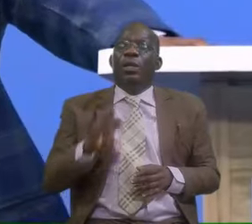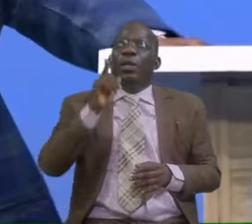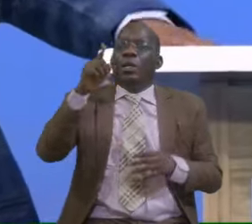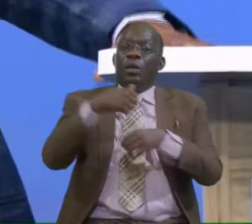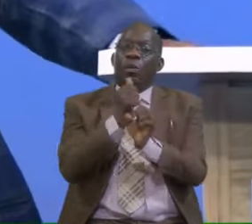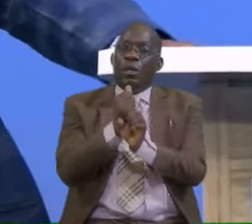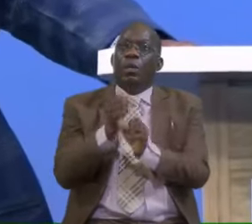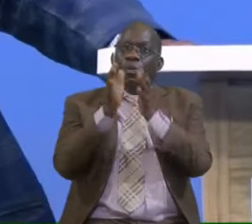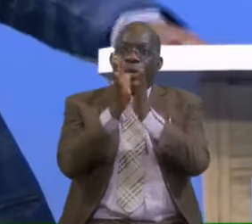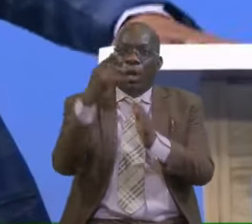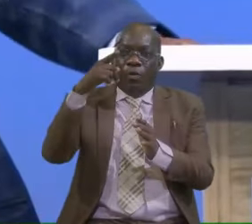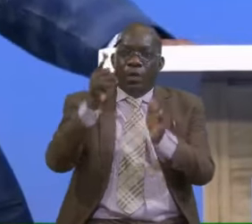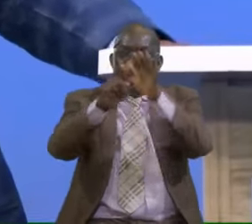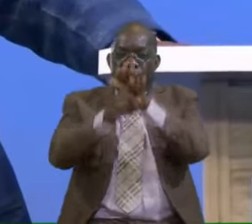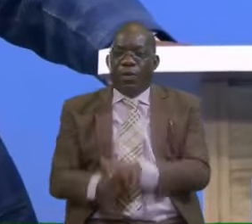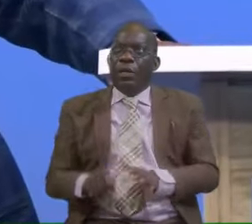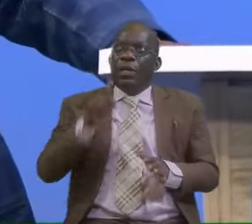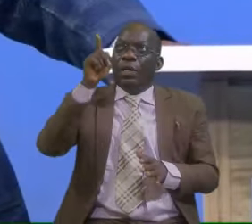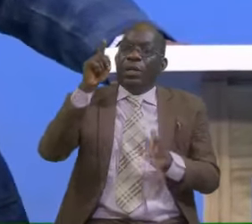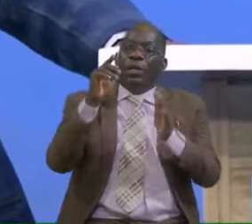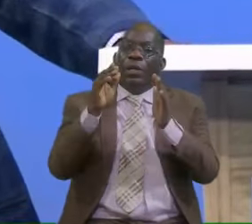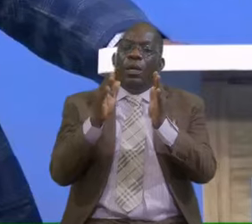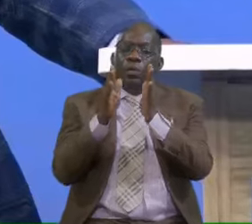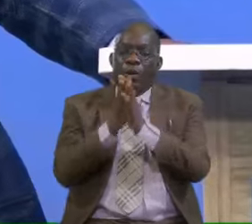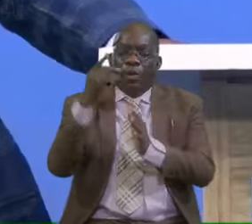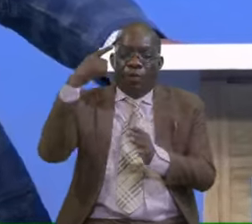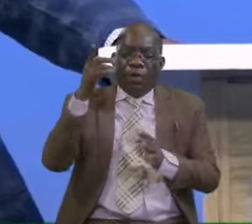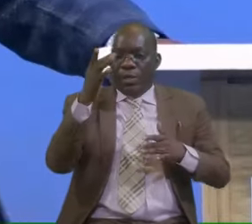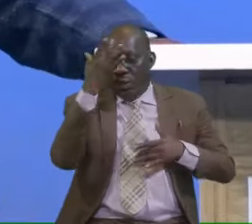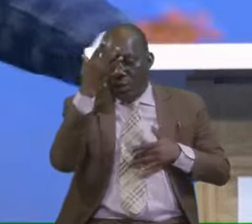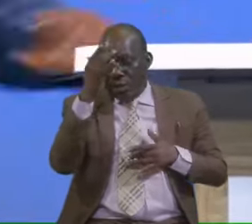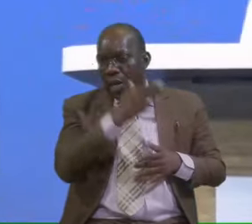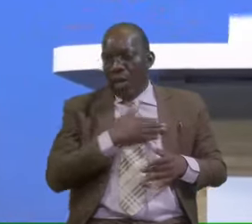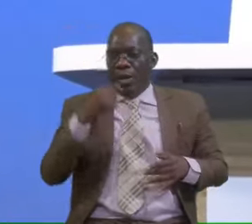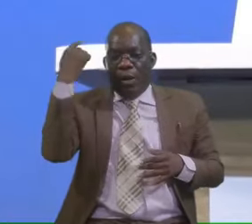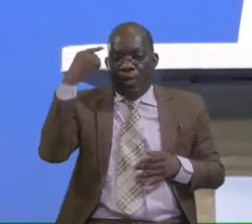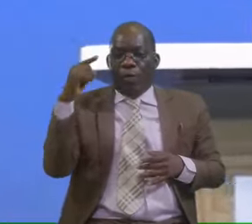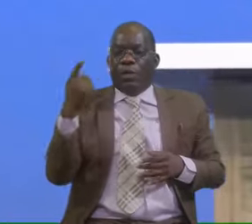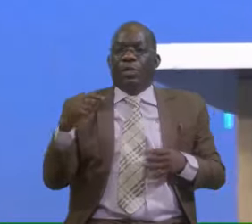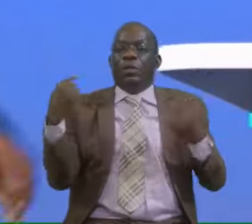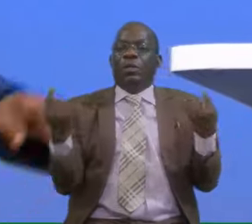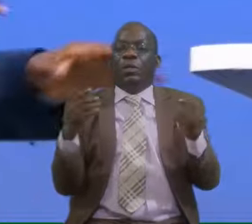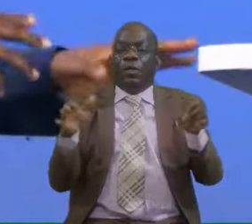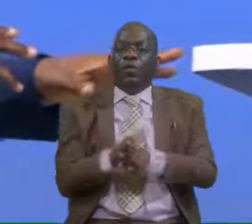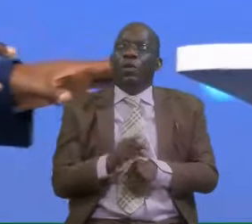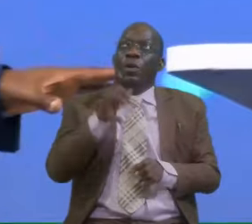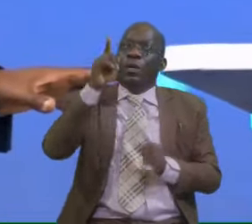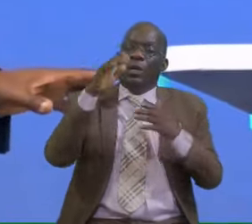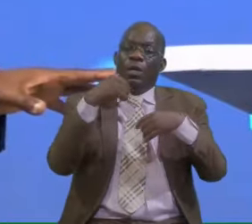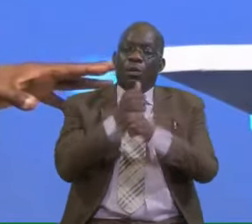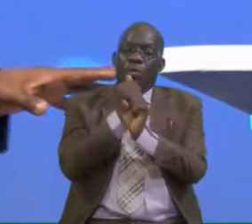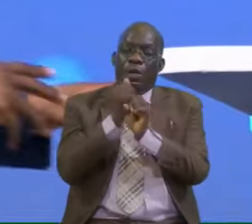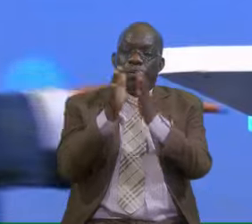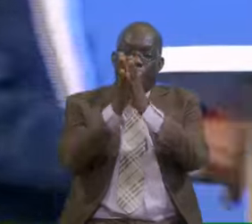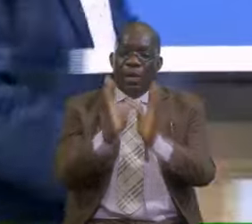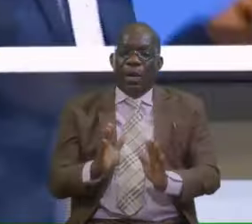afflicted. He made intercession for the sick and for the sinful. He made intercession for those